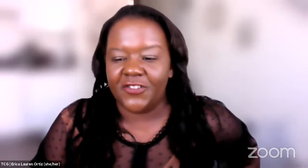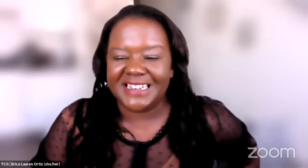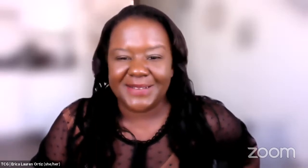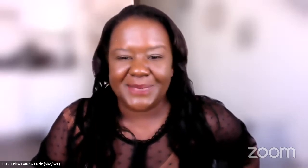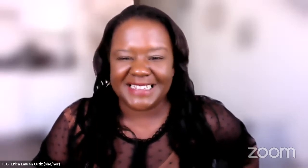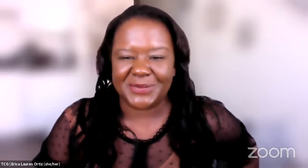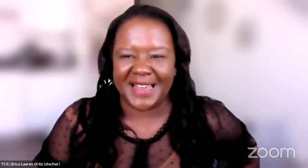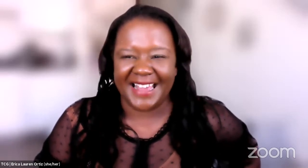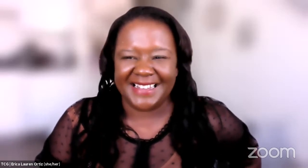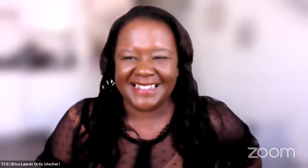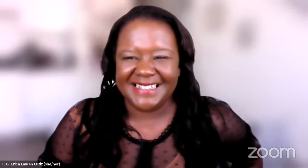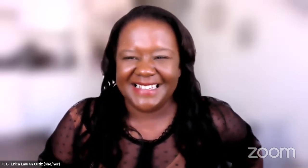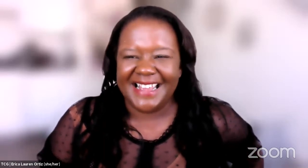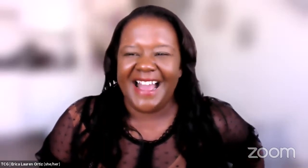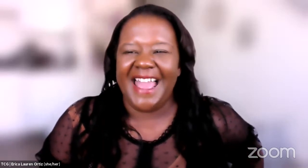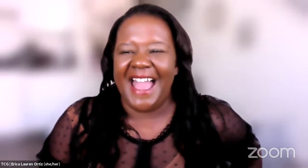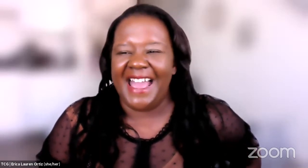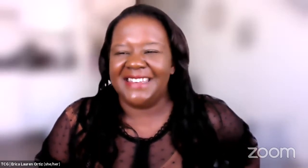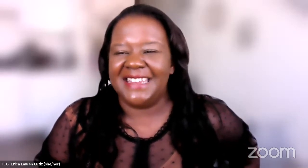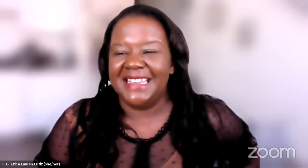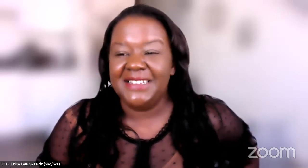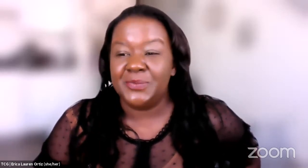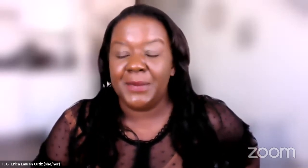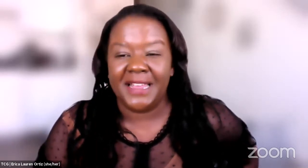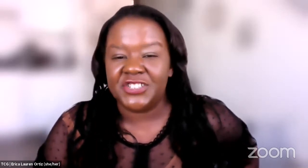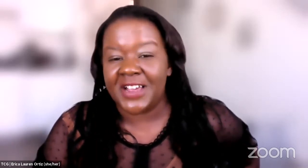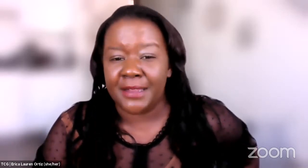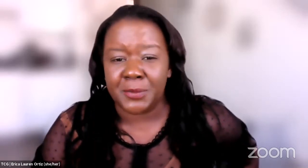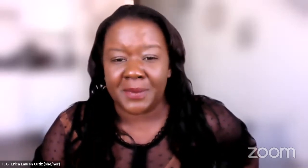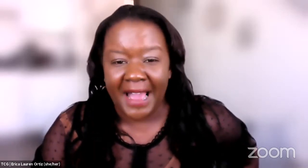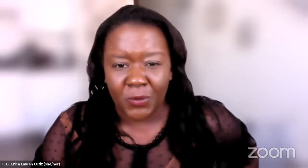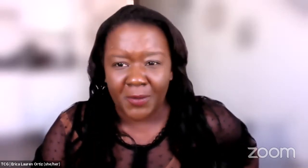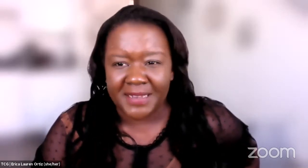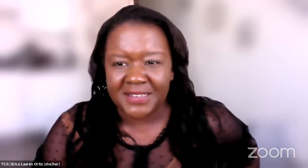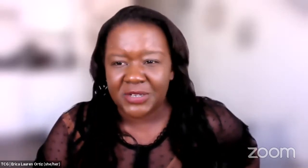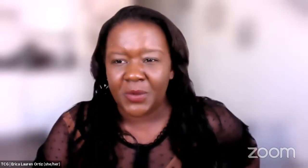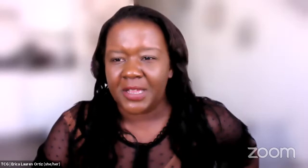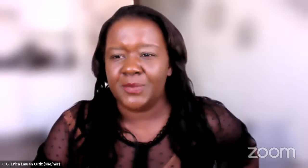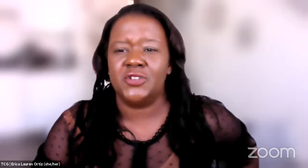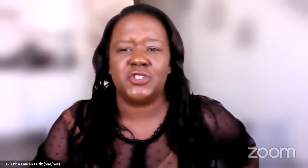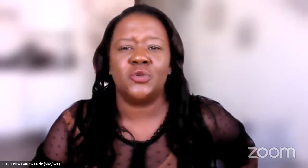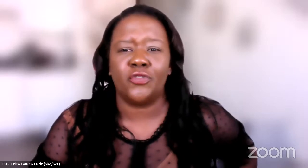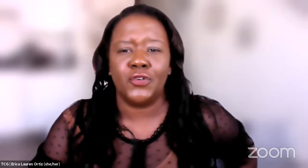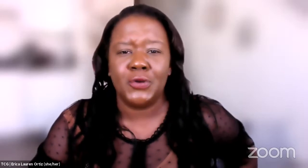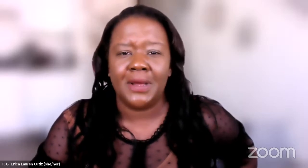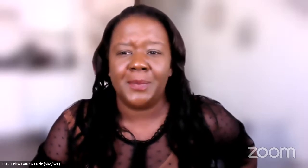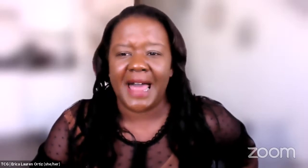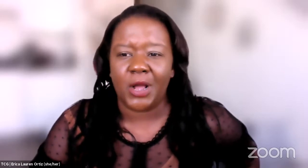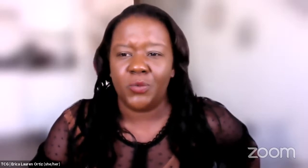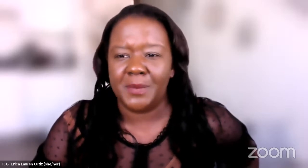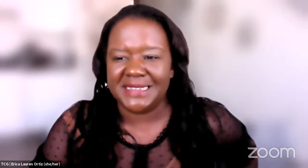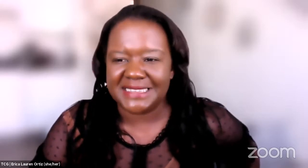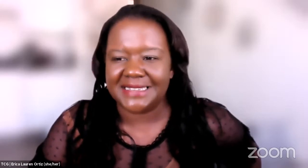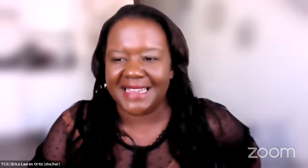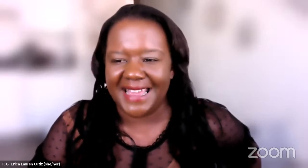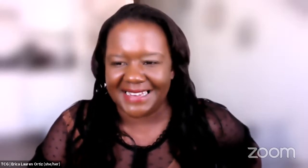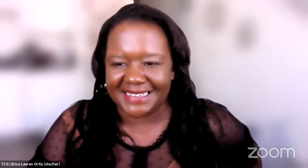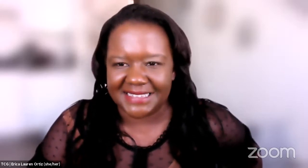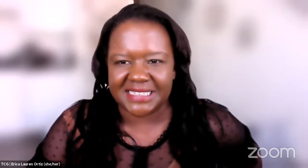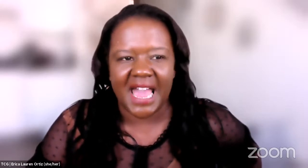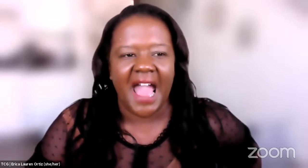and a really big smile. And it is my pleasure as a Black woman to welcome you to Through a Black